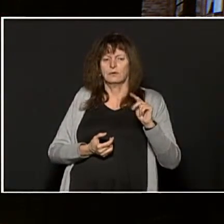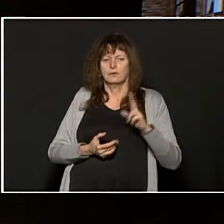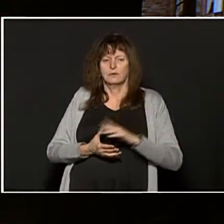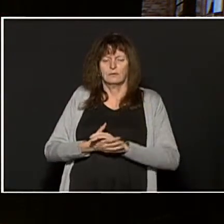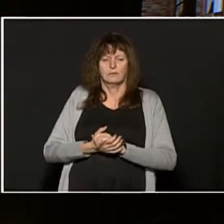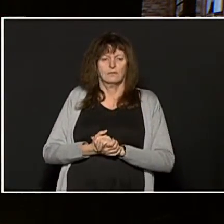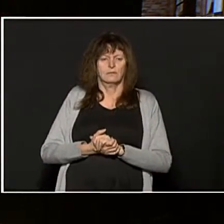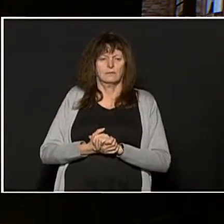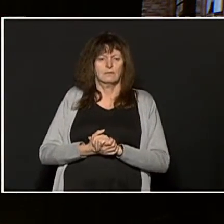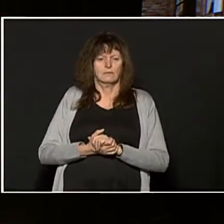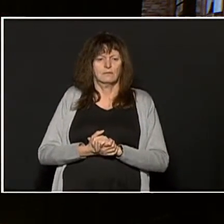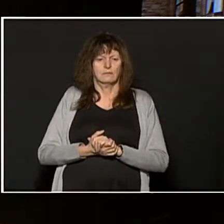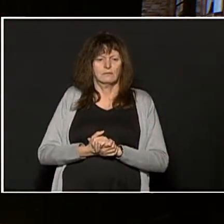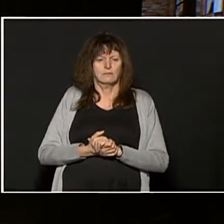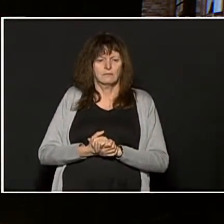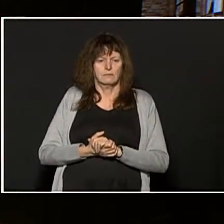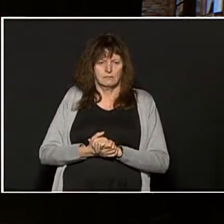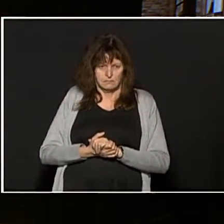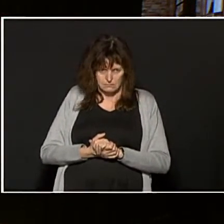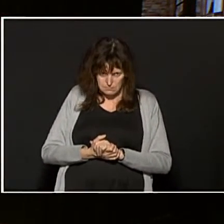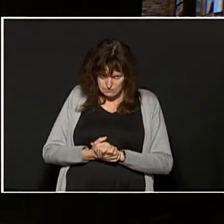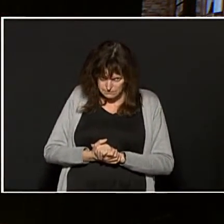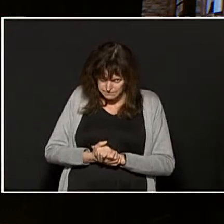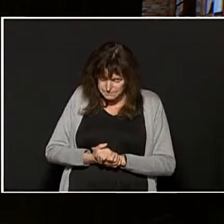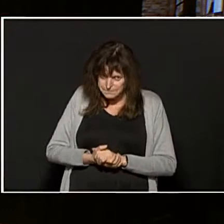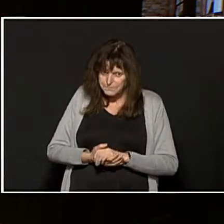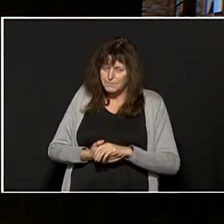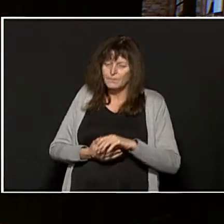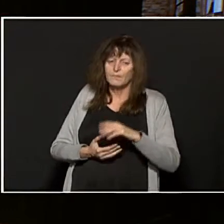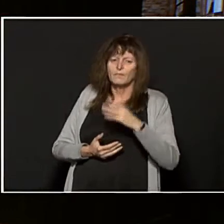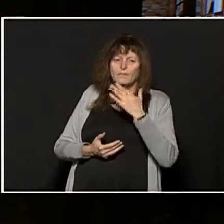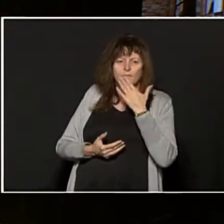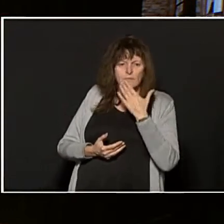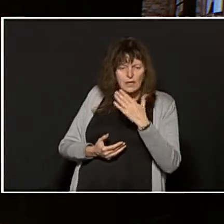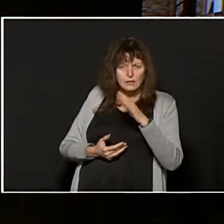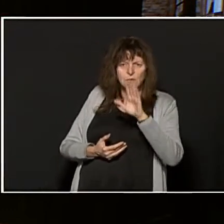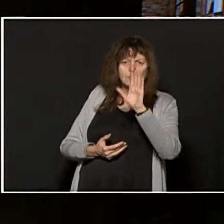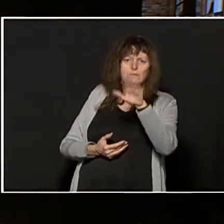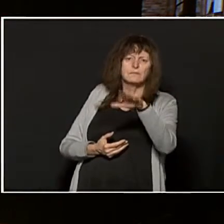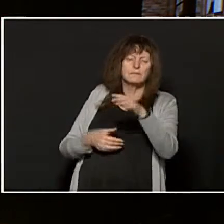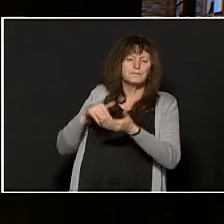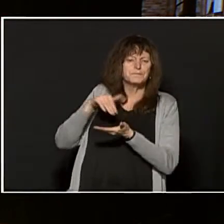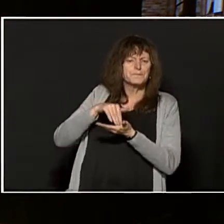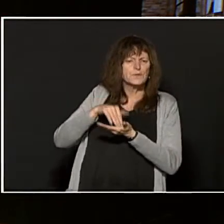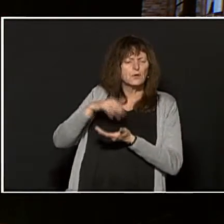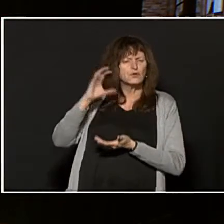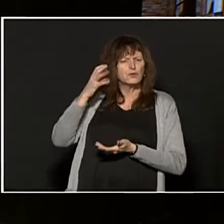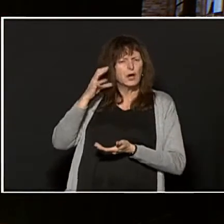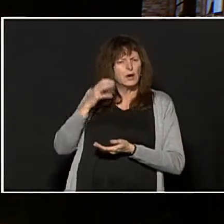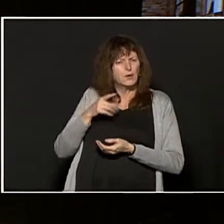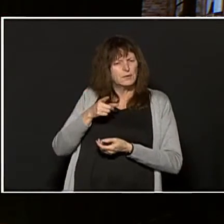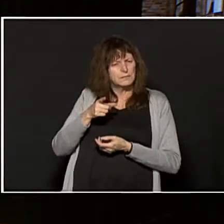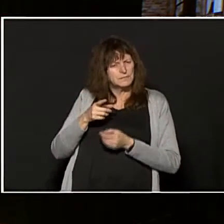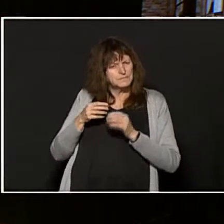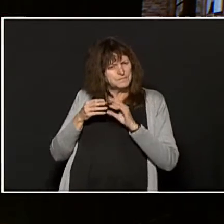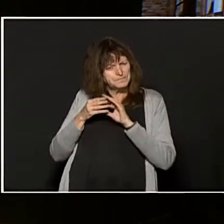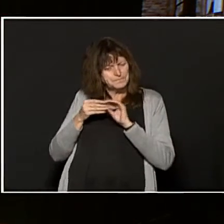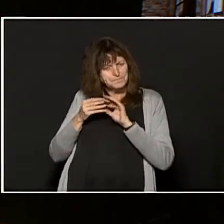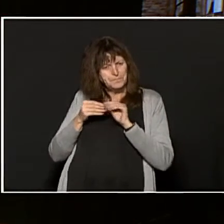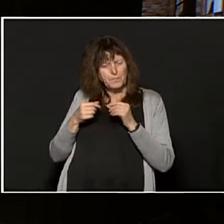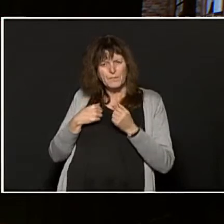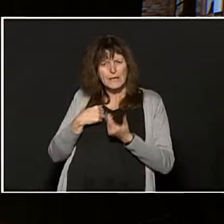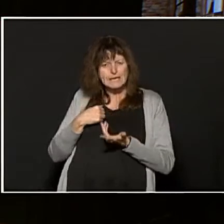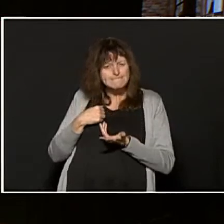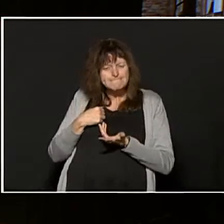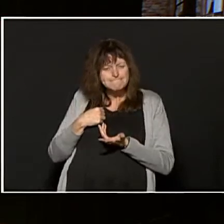doctors. Thanks for taking my question. Dr. Brown, you said something earlier that I didn't quite catch about a